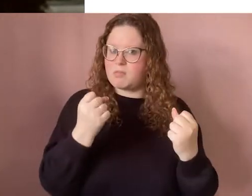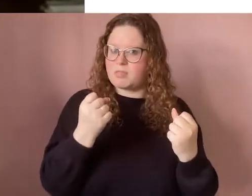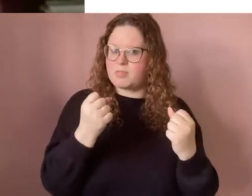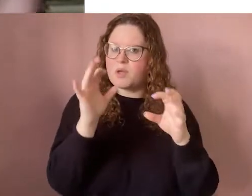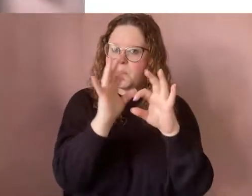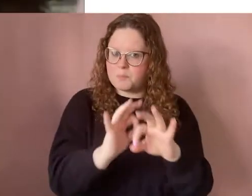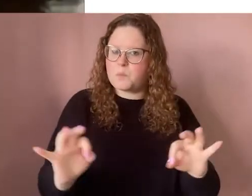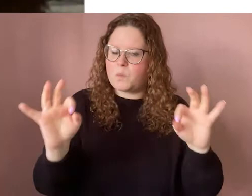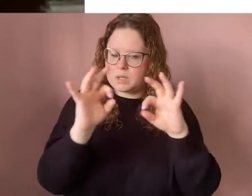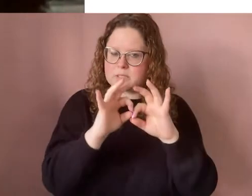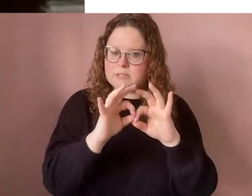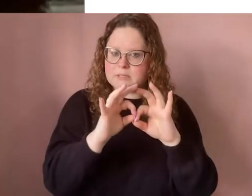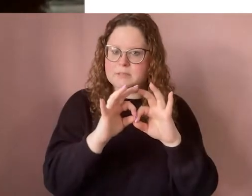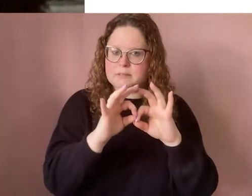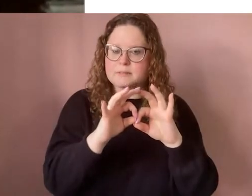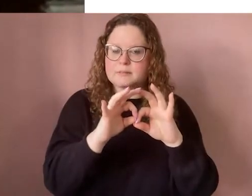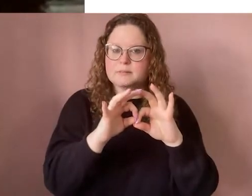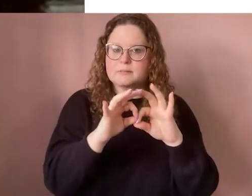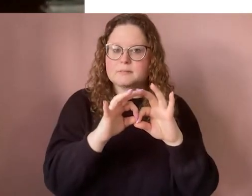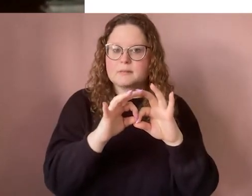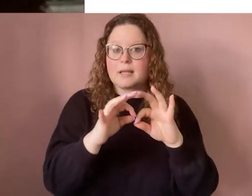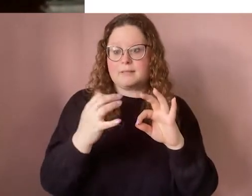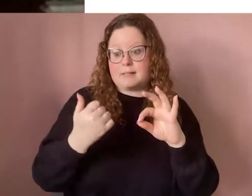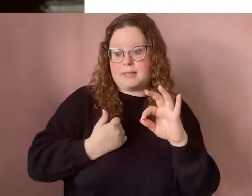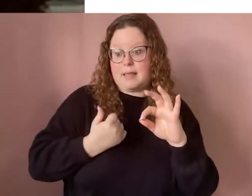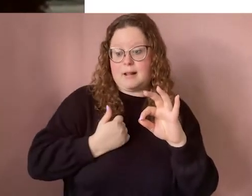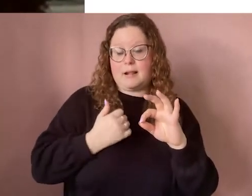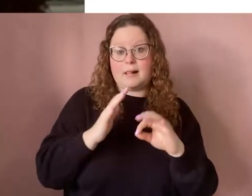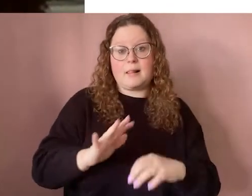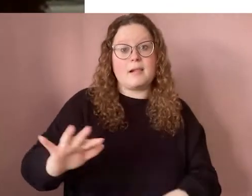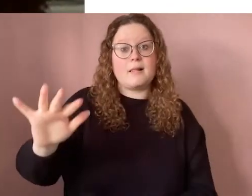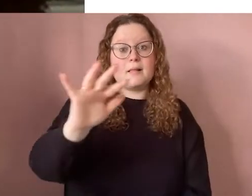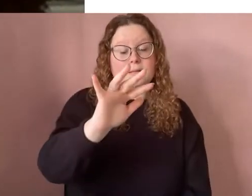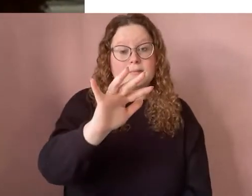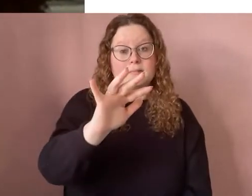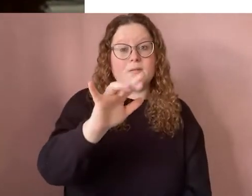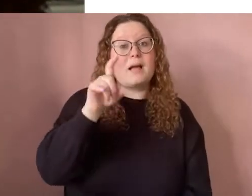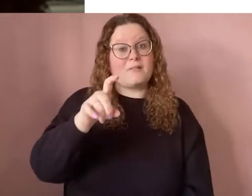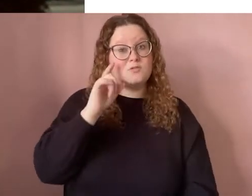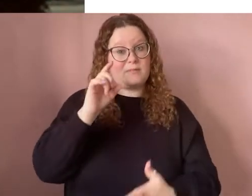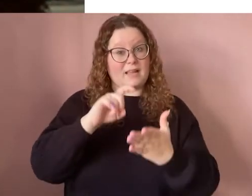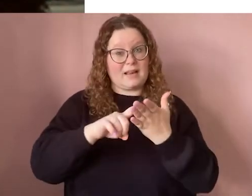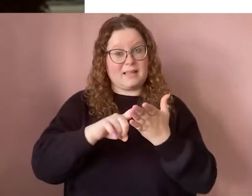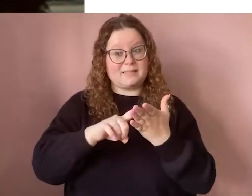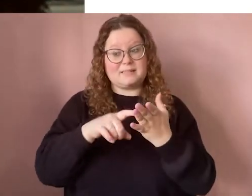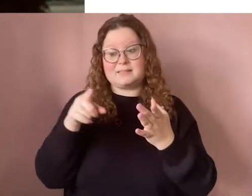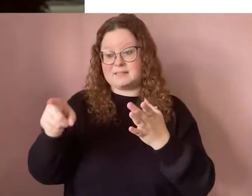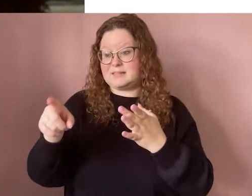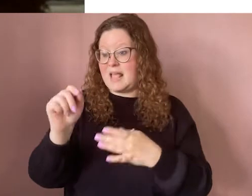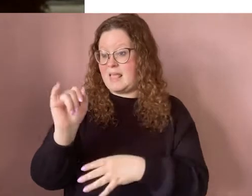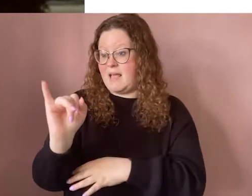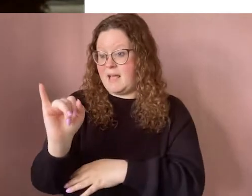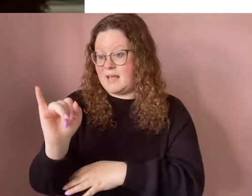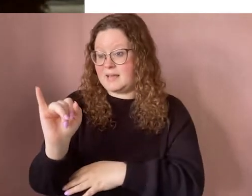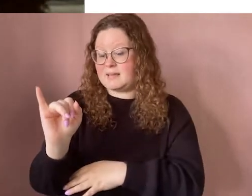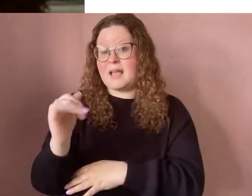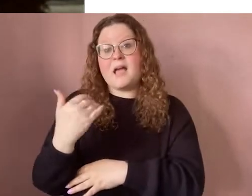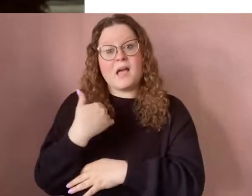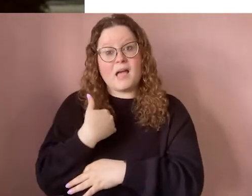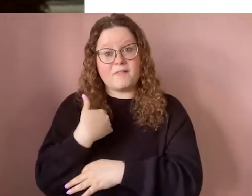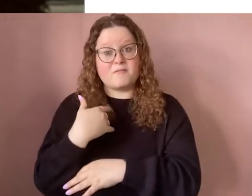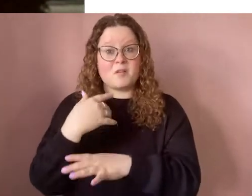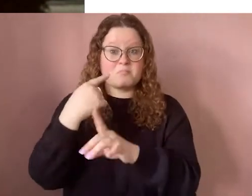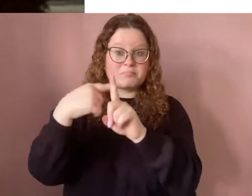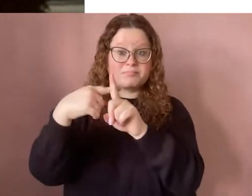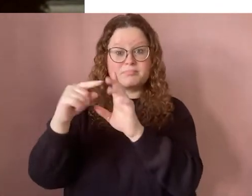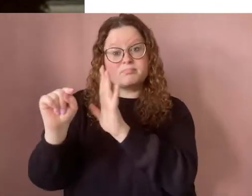country's overall approach will take into account both the risks and the possibilities. And there are a